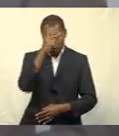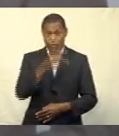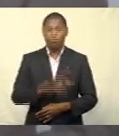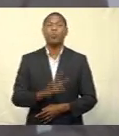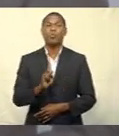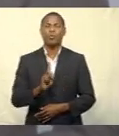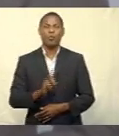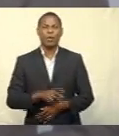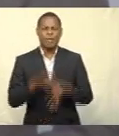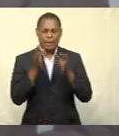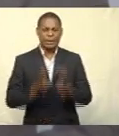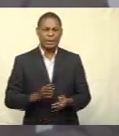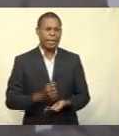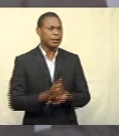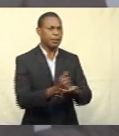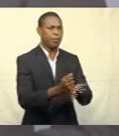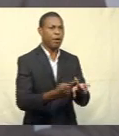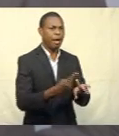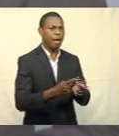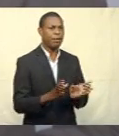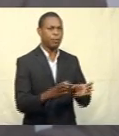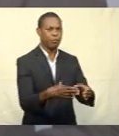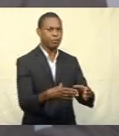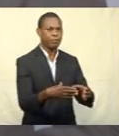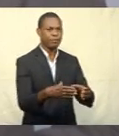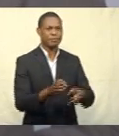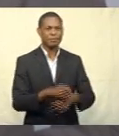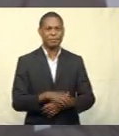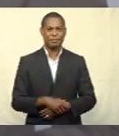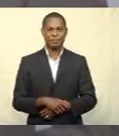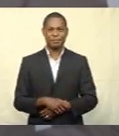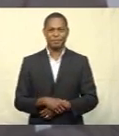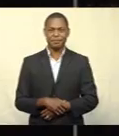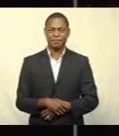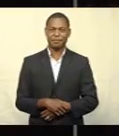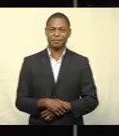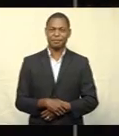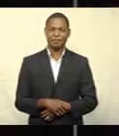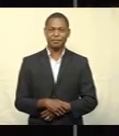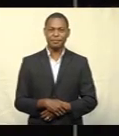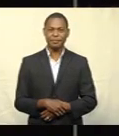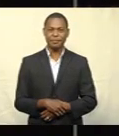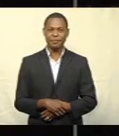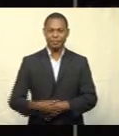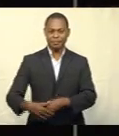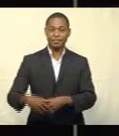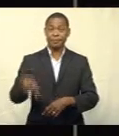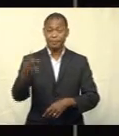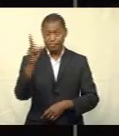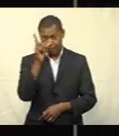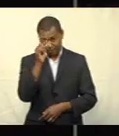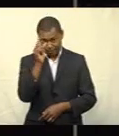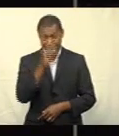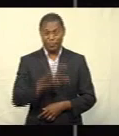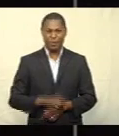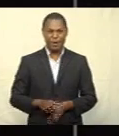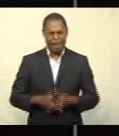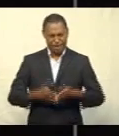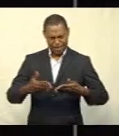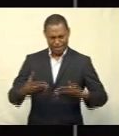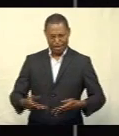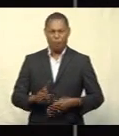other political parties. Apenisa Wangarandobu, FBC News. Fijians are now more eager to get